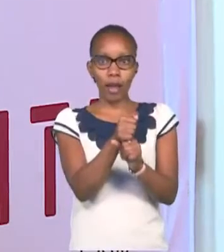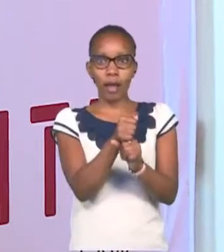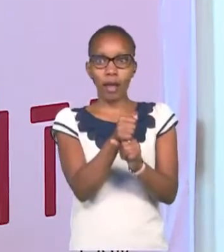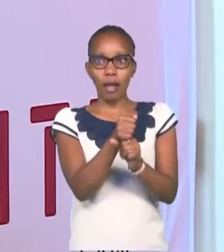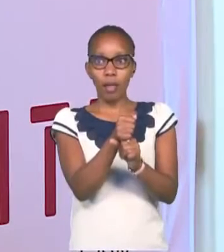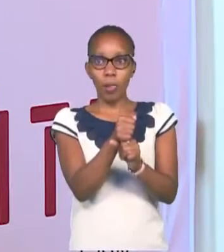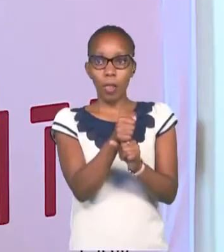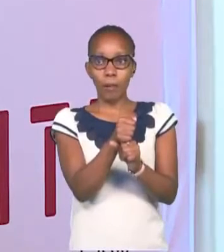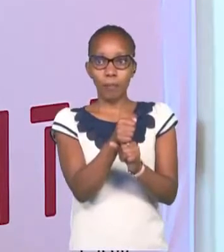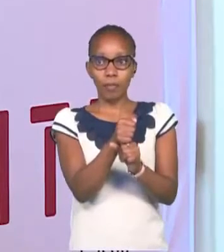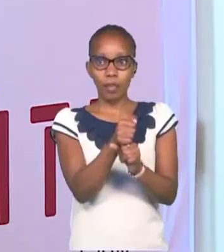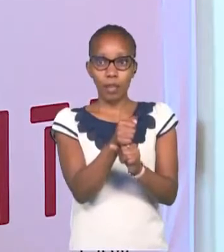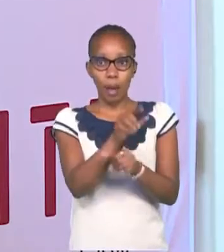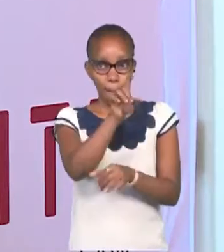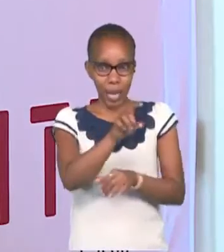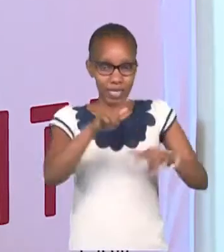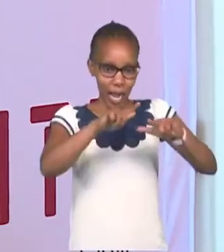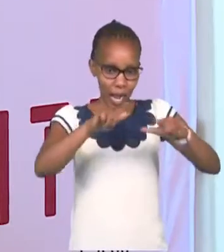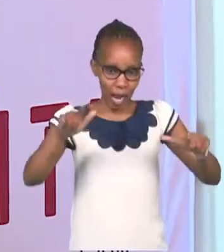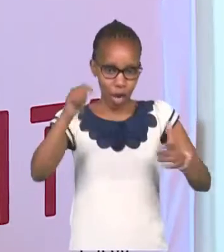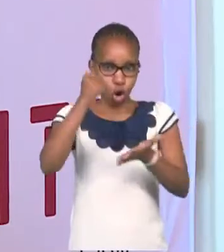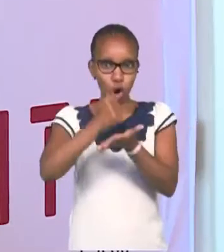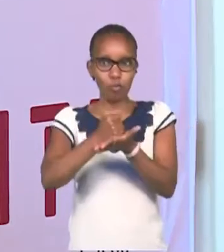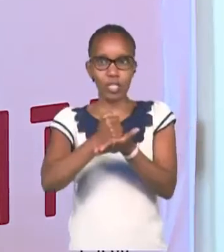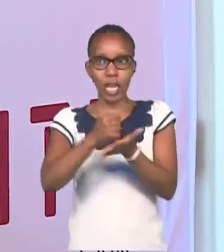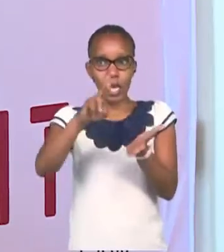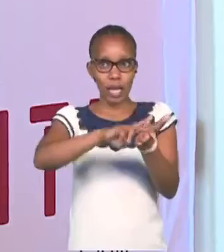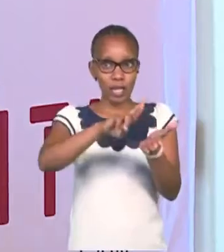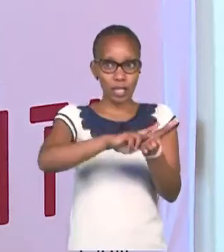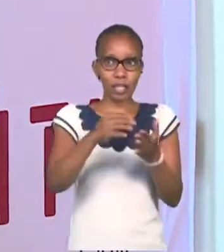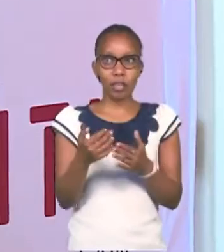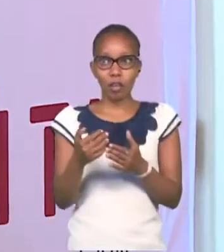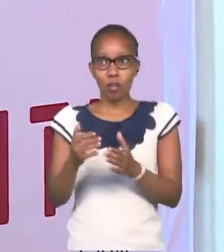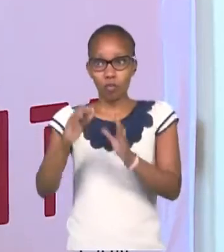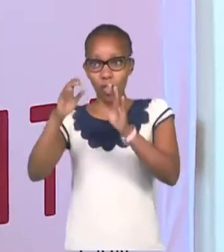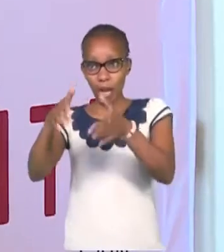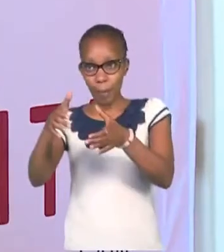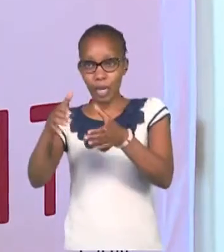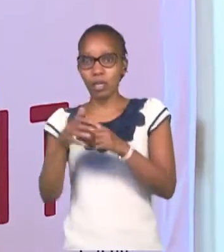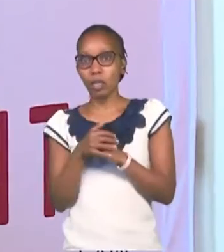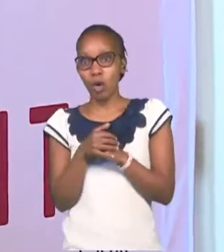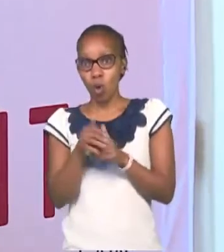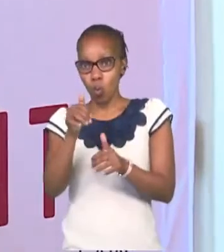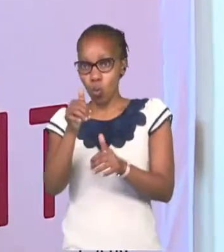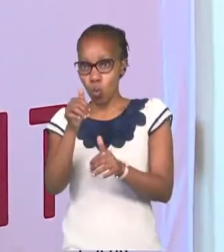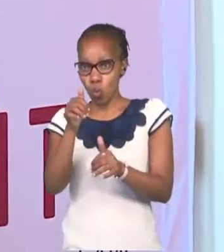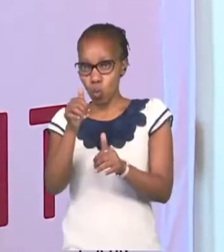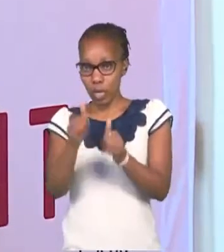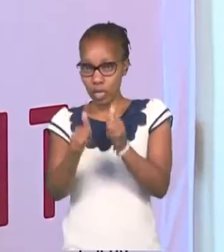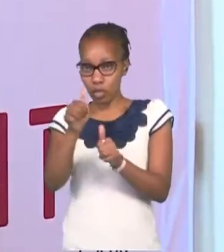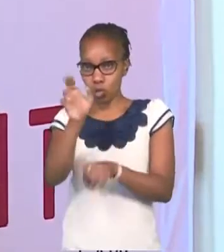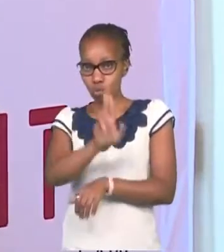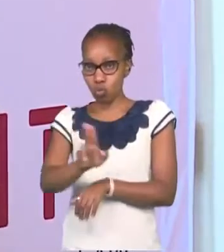required to go through the lands office. For company limited by guarantee, which is also which can also be